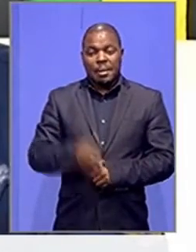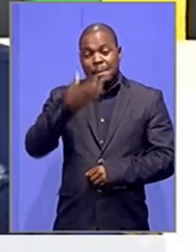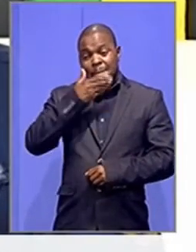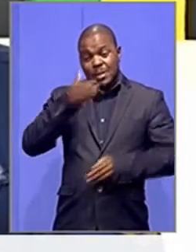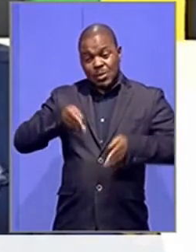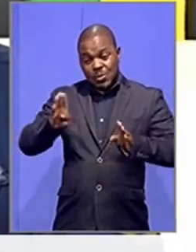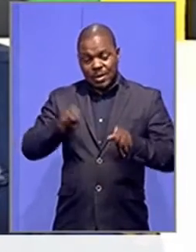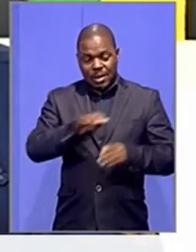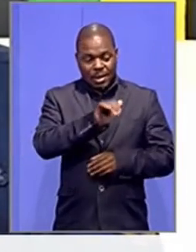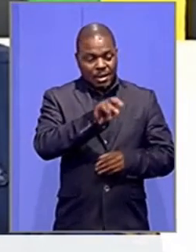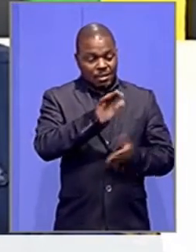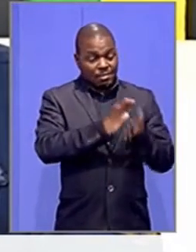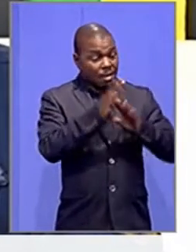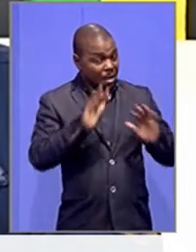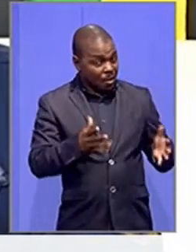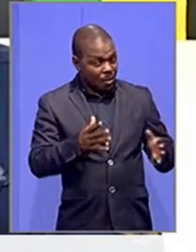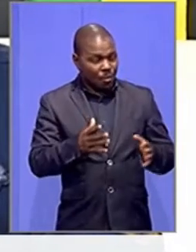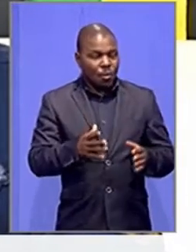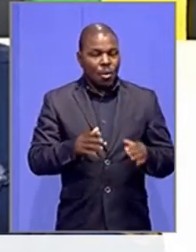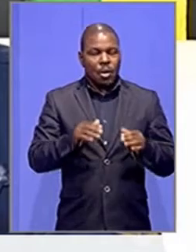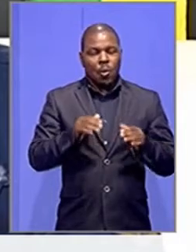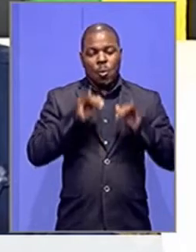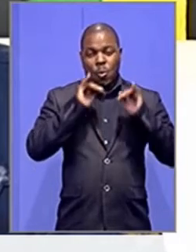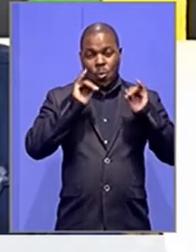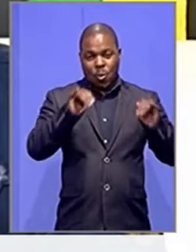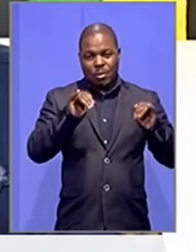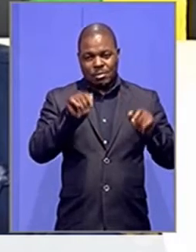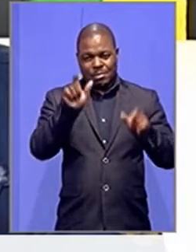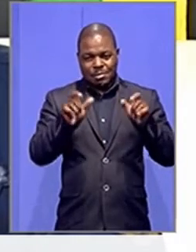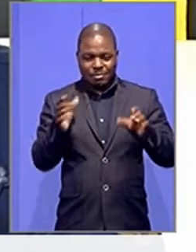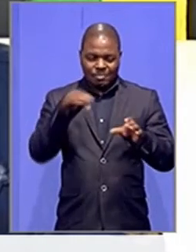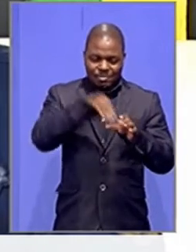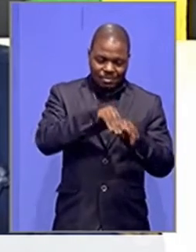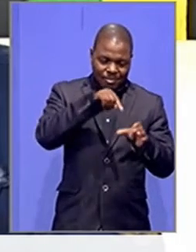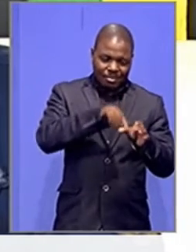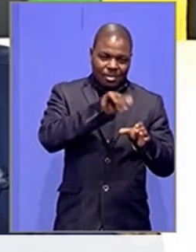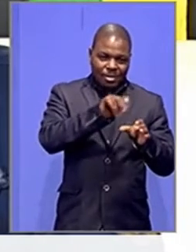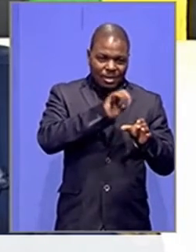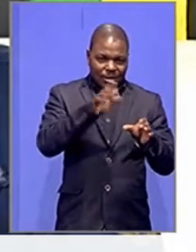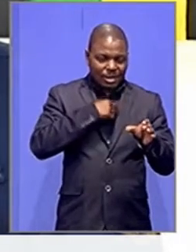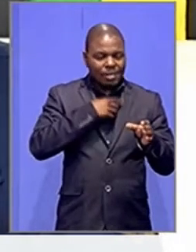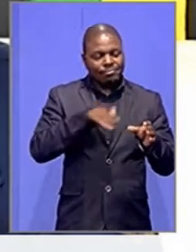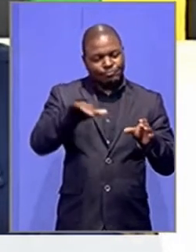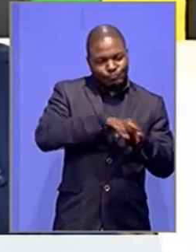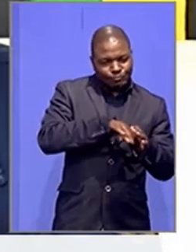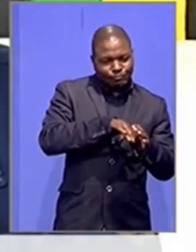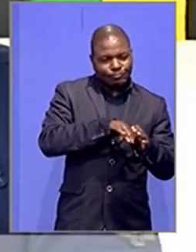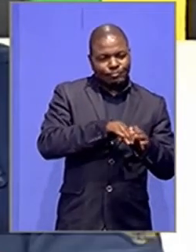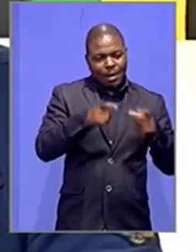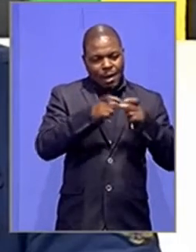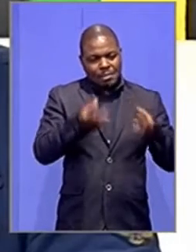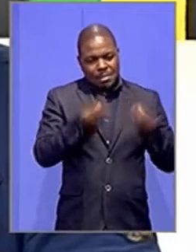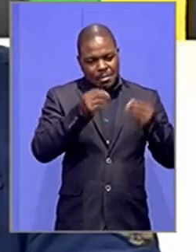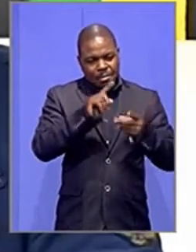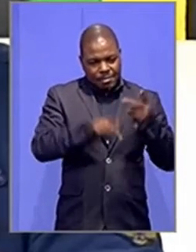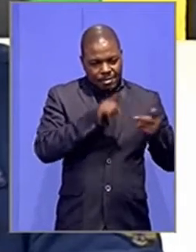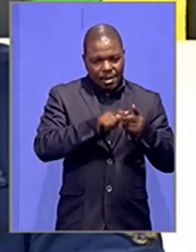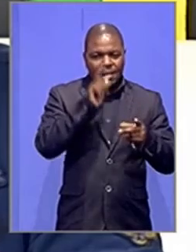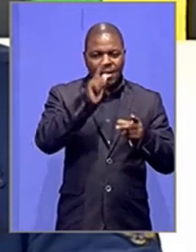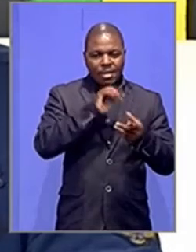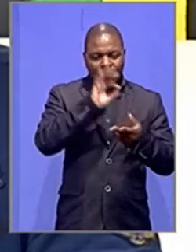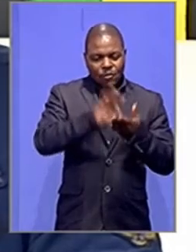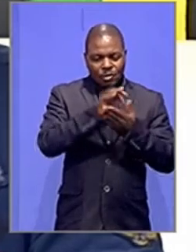is to have these terrible elements who do not belong to the ANC, taking its membership, sometimes even getting elected into